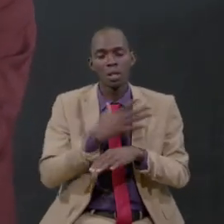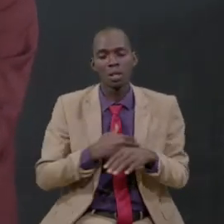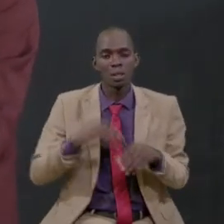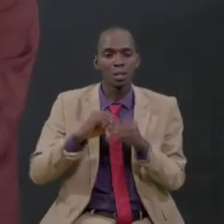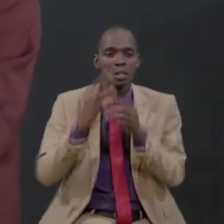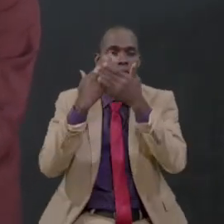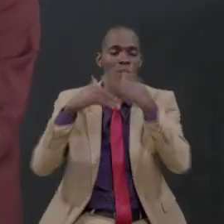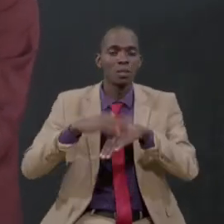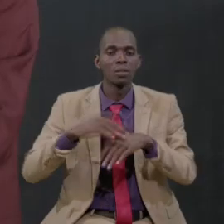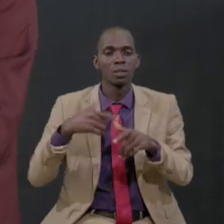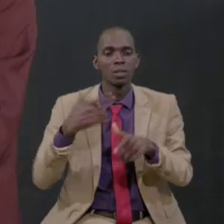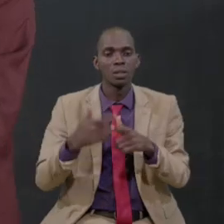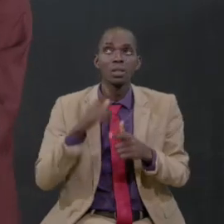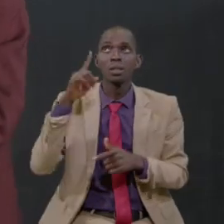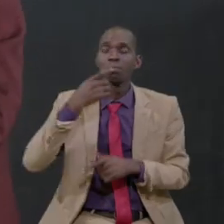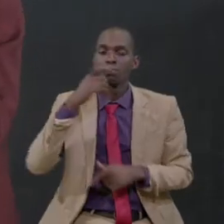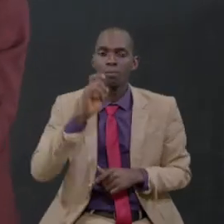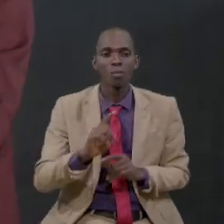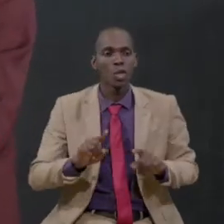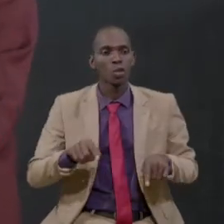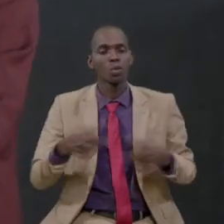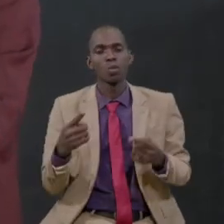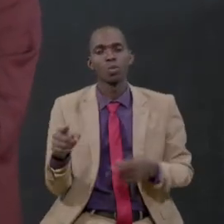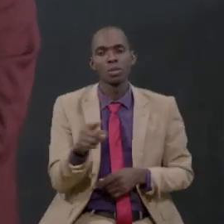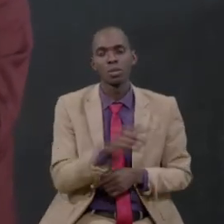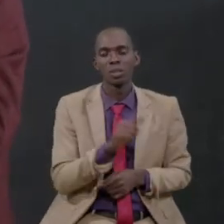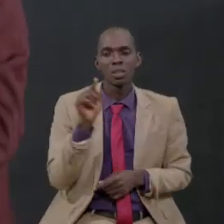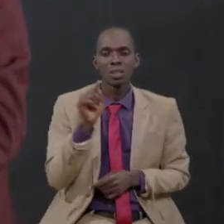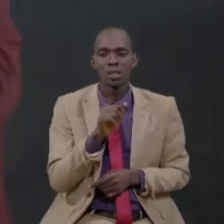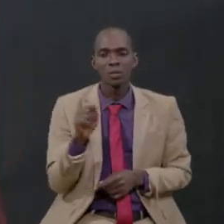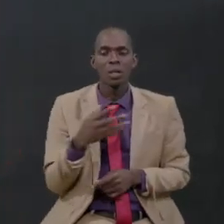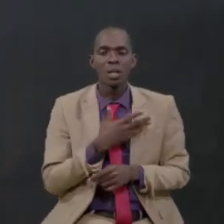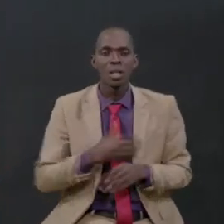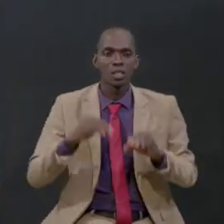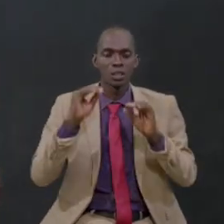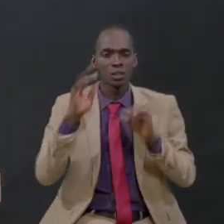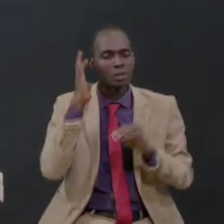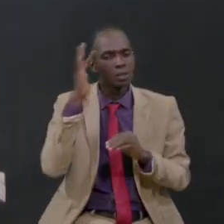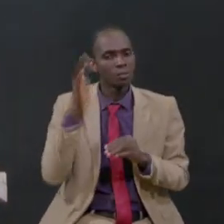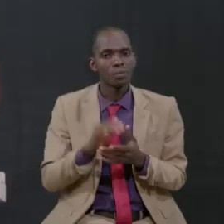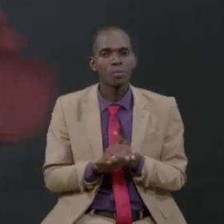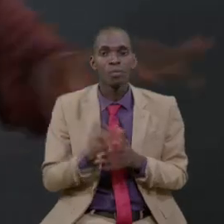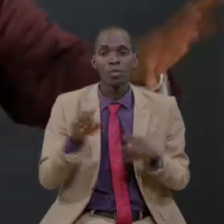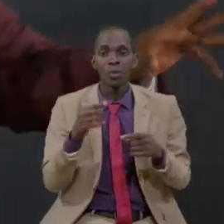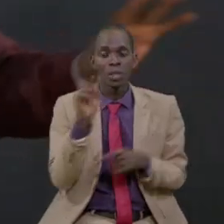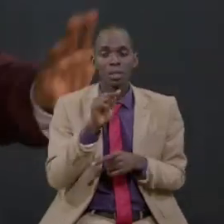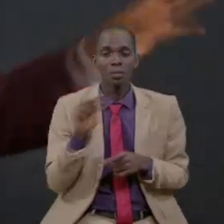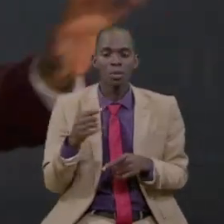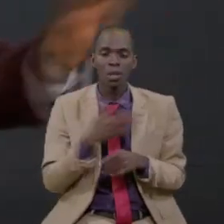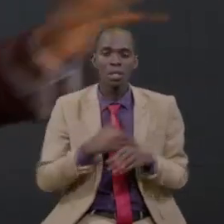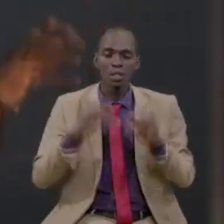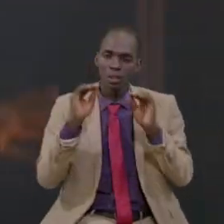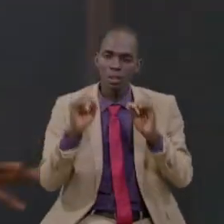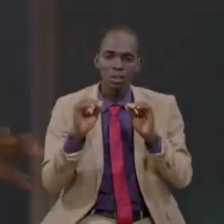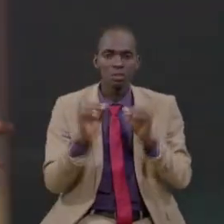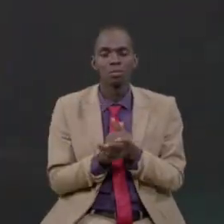and teach. Go ye therefore and teach. Don't dabble into